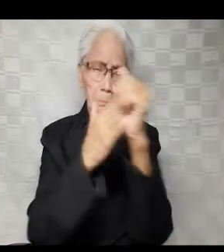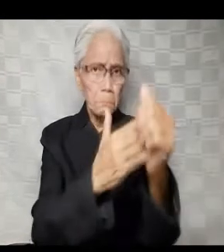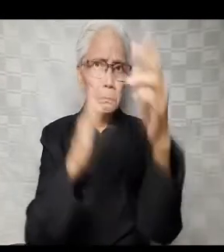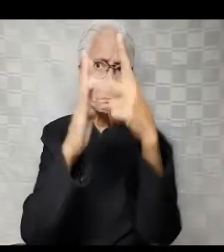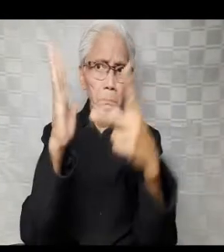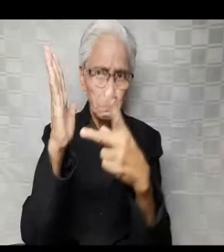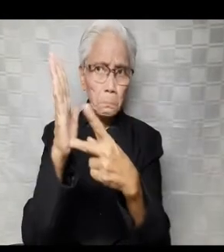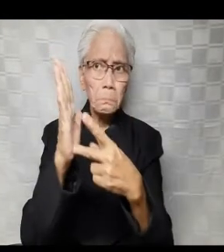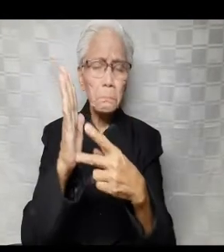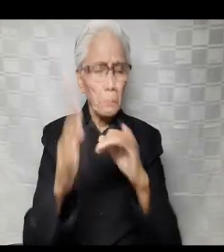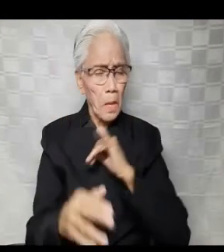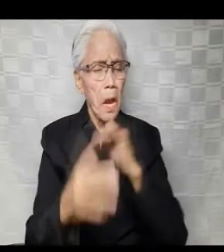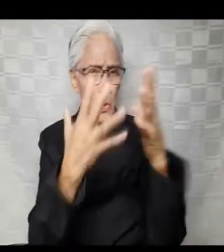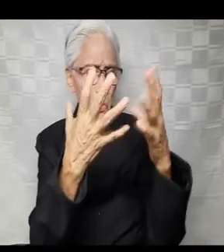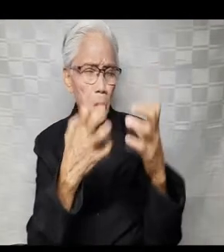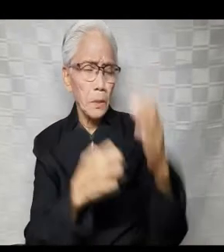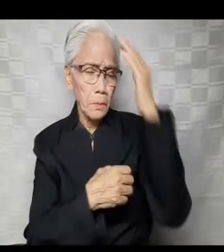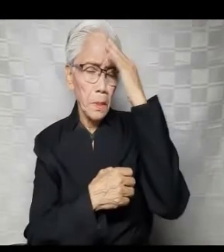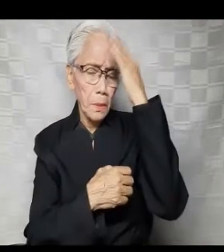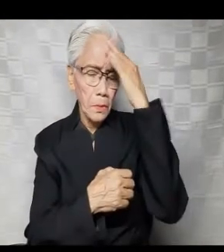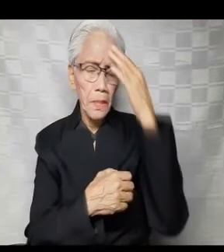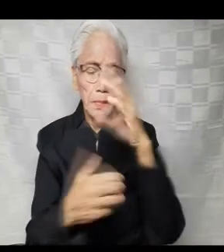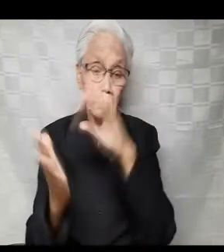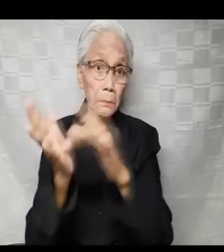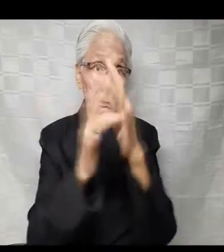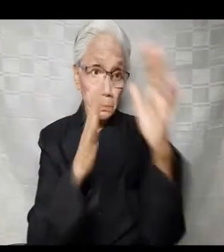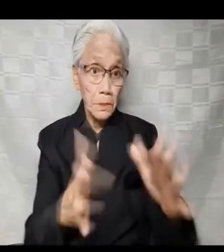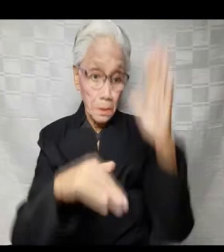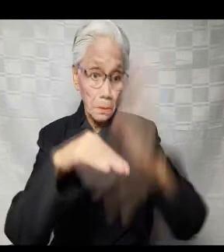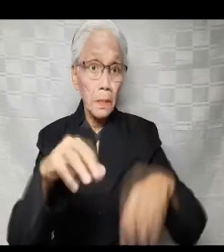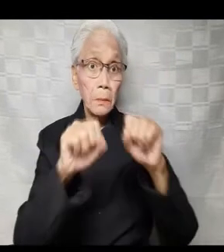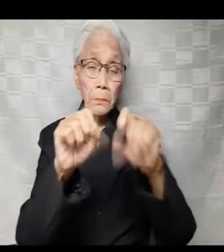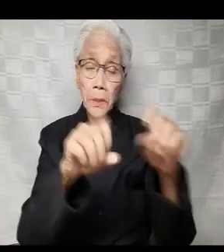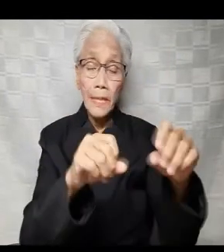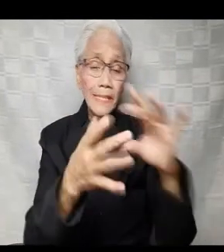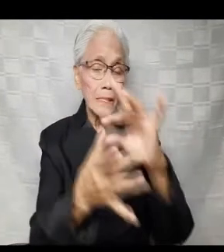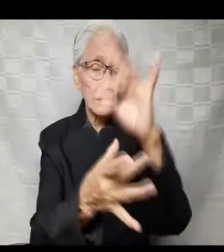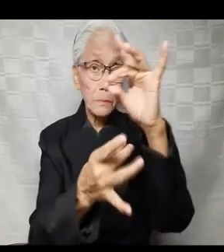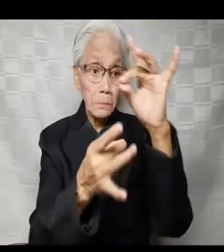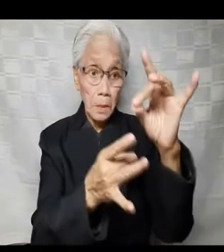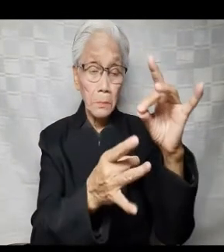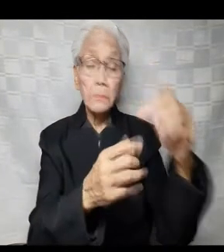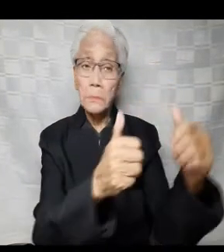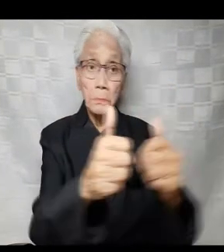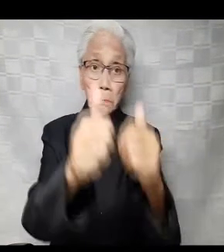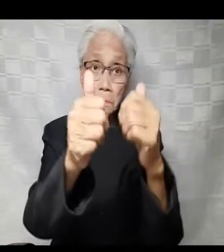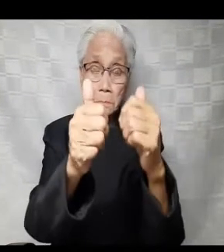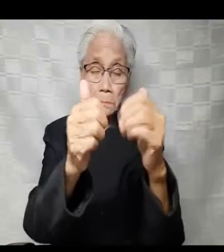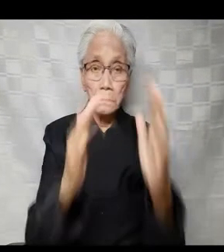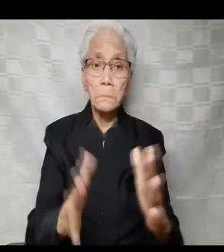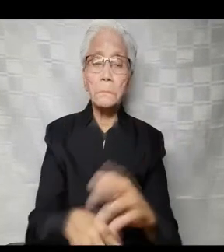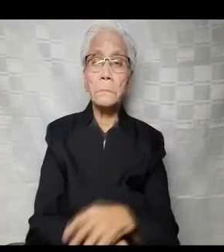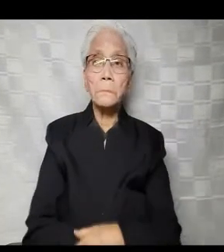James's guiding principle, namely, "I would rather be known as a Christian than a merchant," is the spirit of Christian